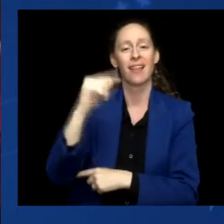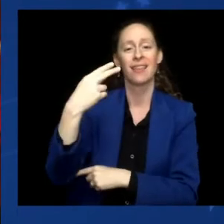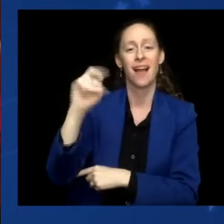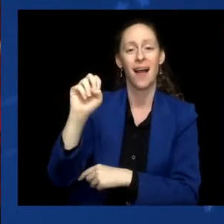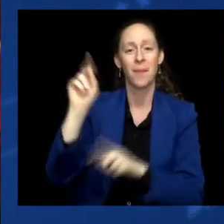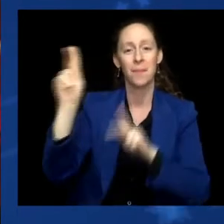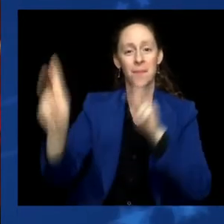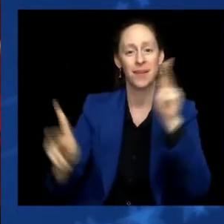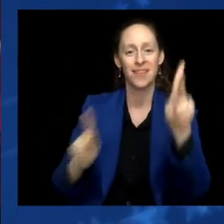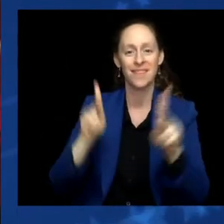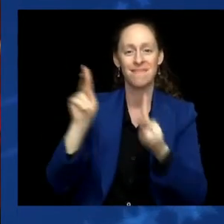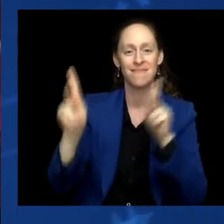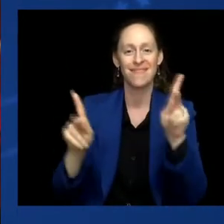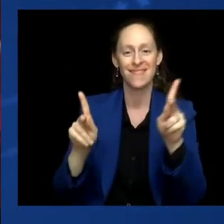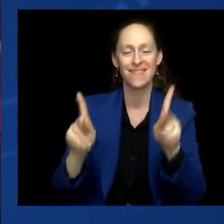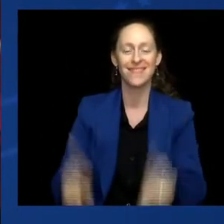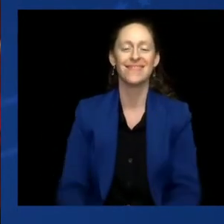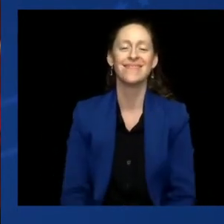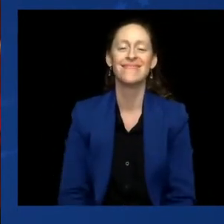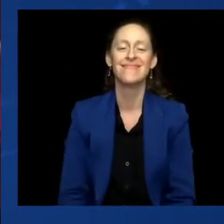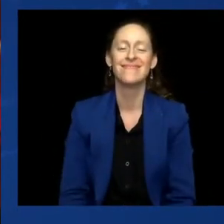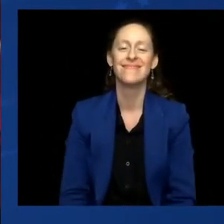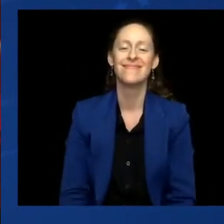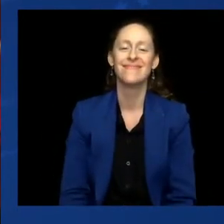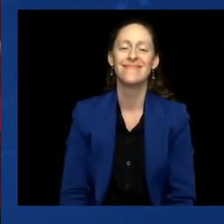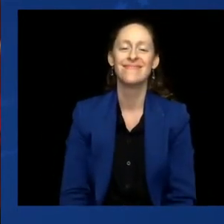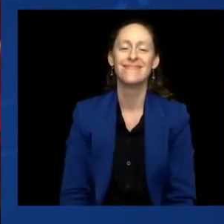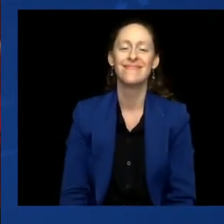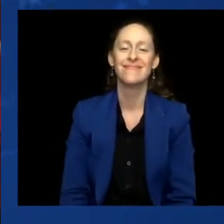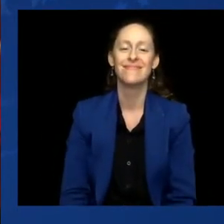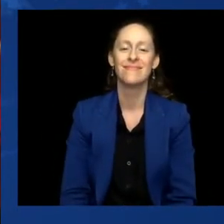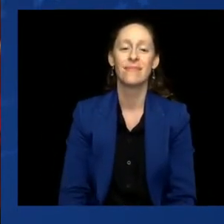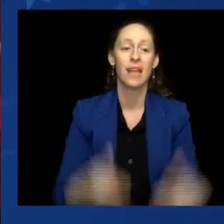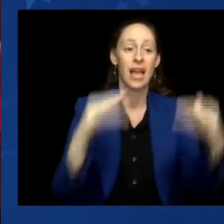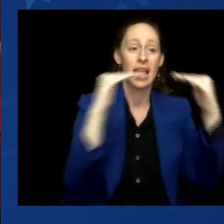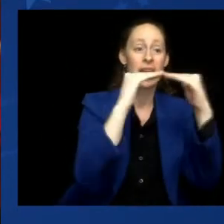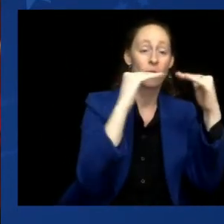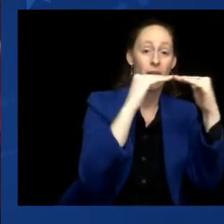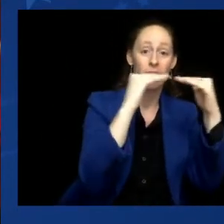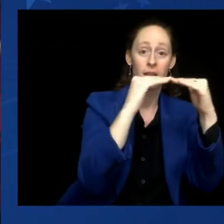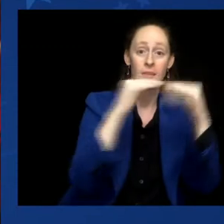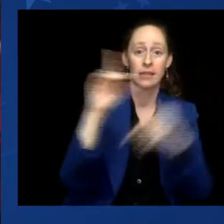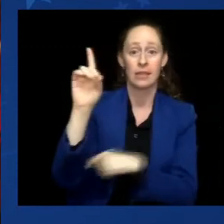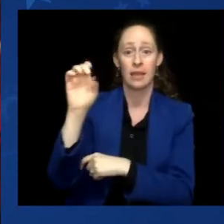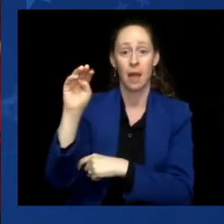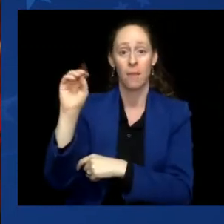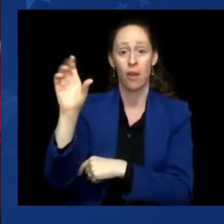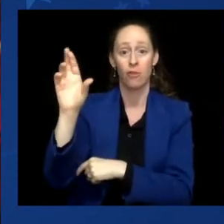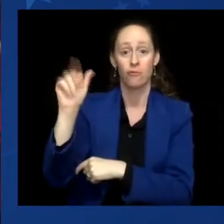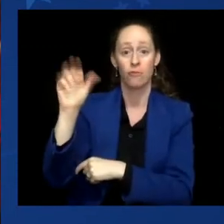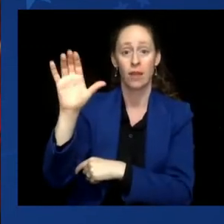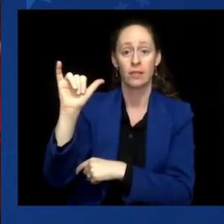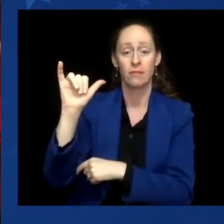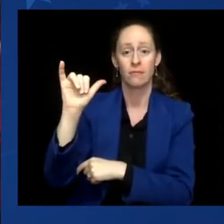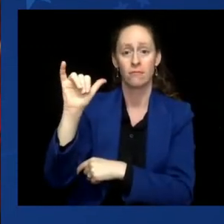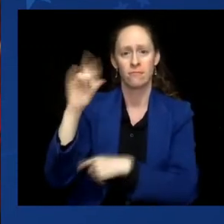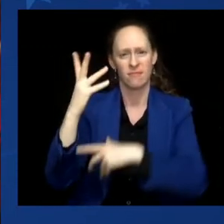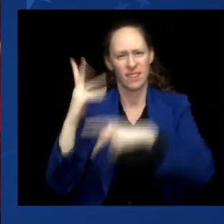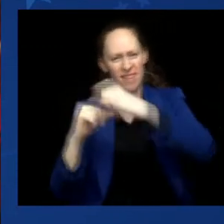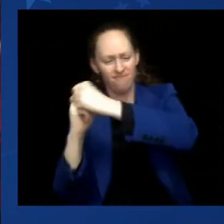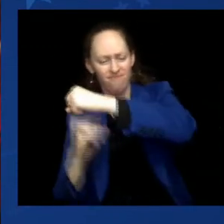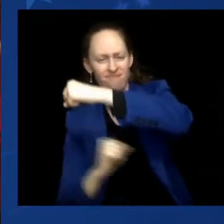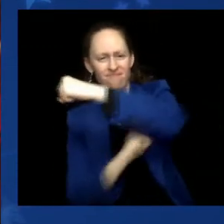the rock upon which this nation is built. They are how we became the greatest nation